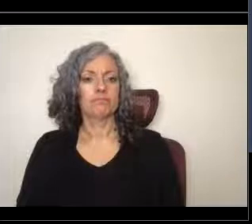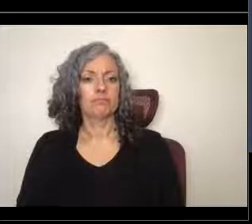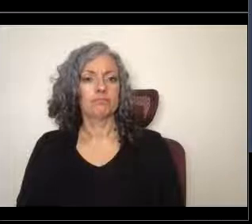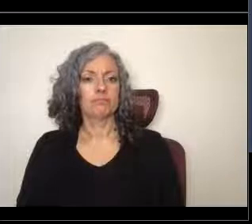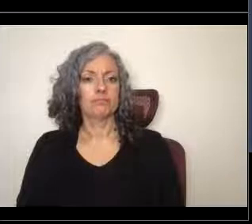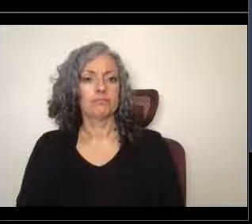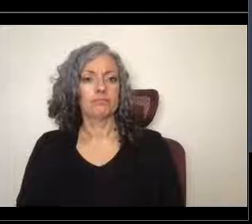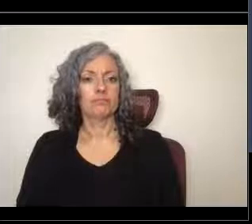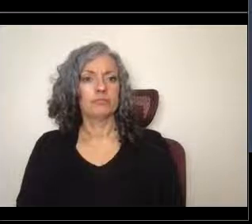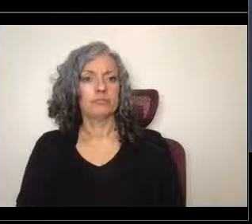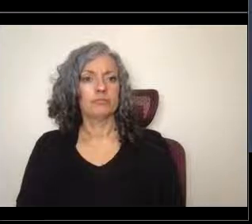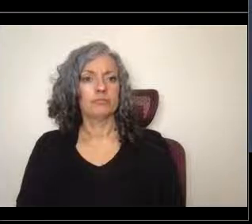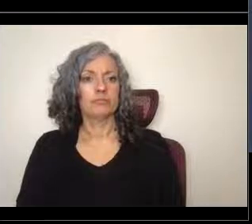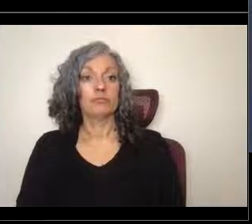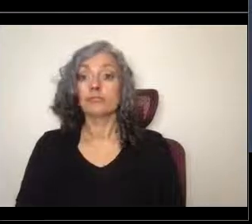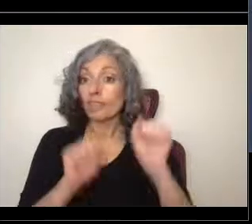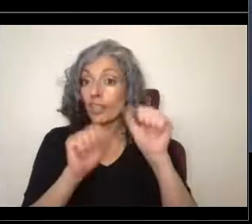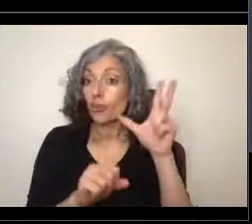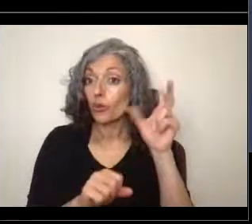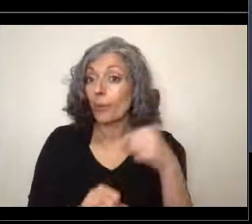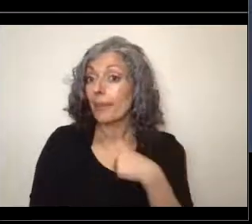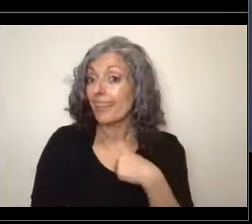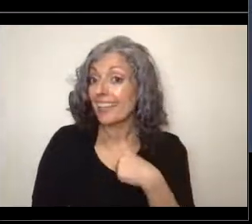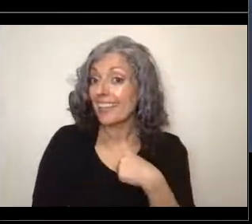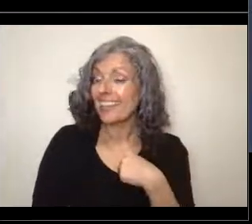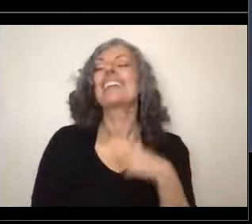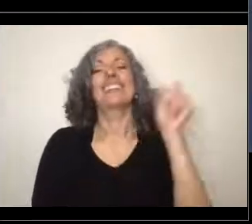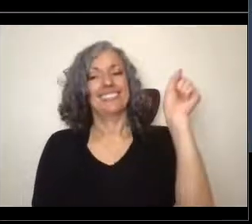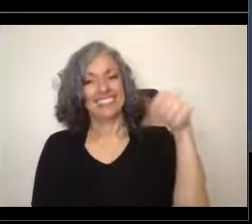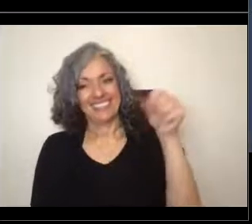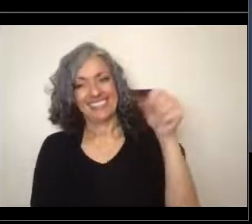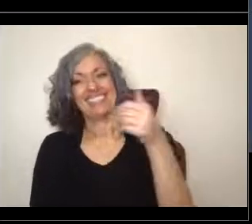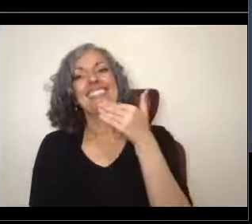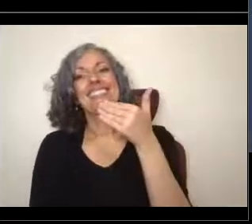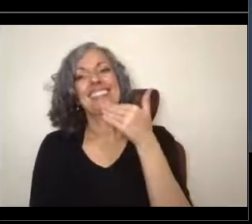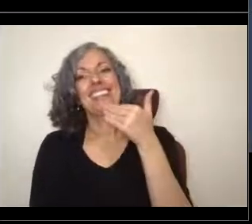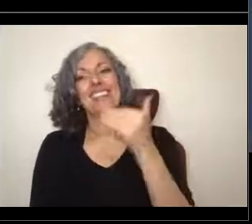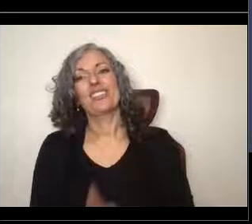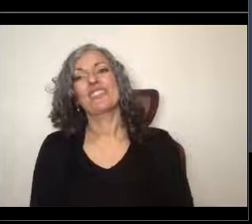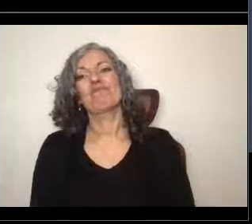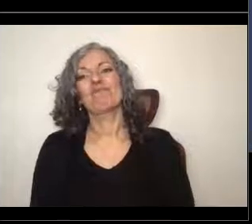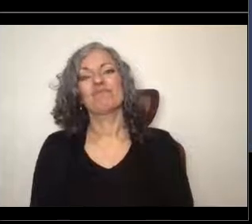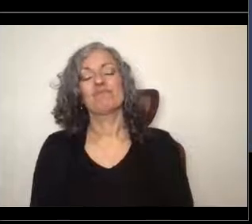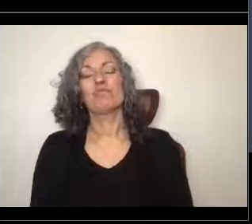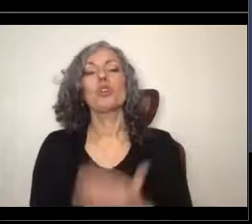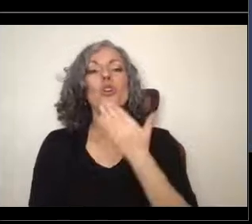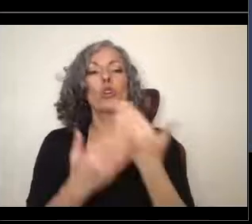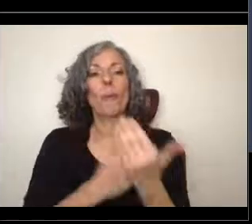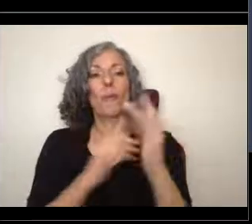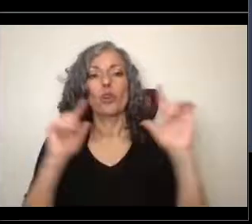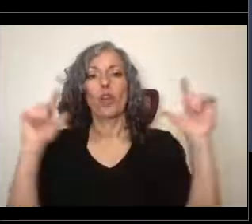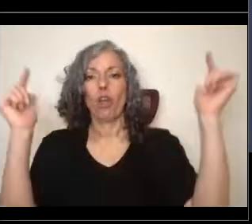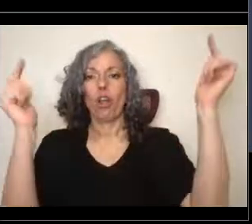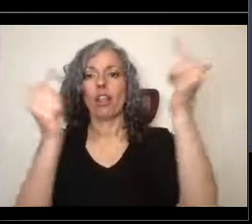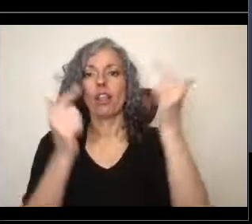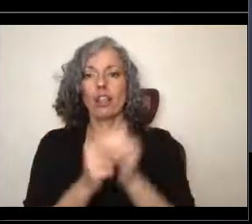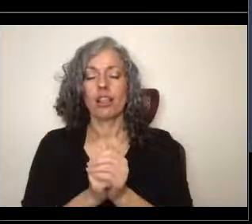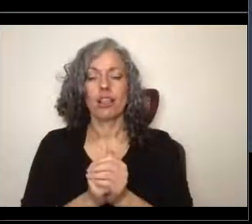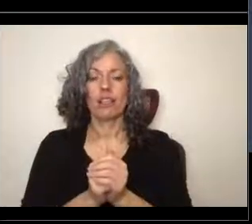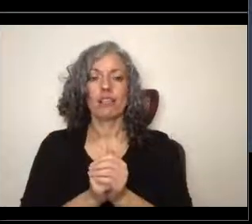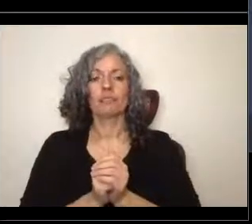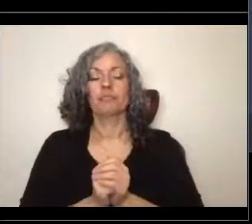Can you hear me? Yes. Thank you. Good, Madam Chair. Good morning, commissioners, attendees.